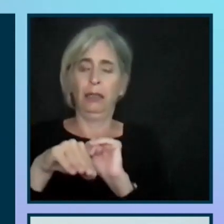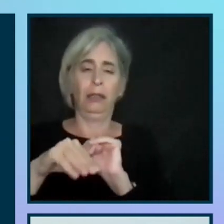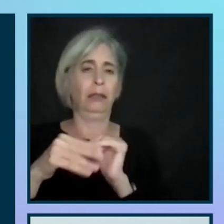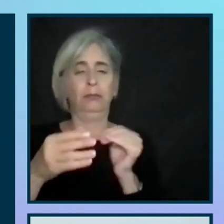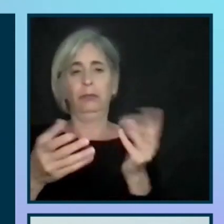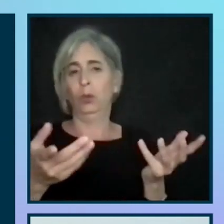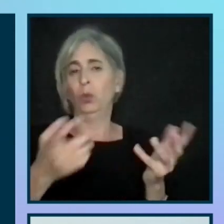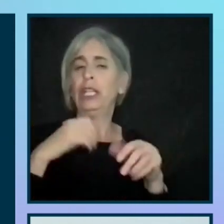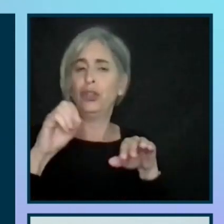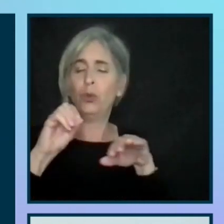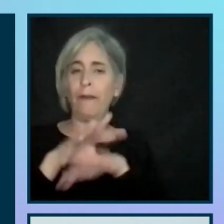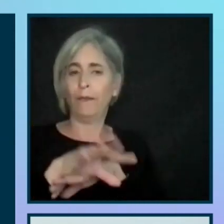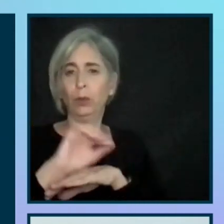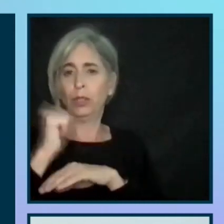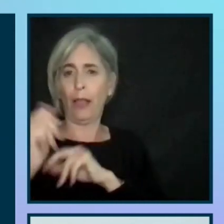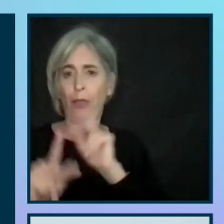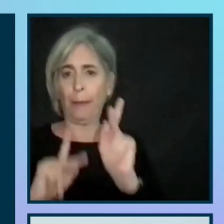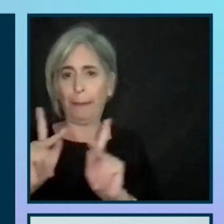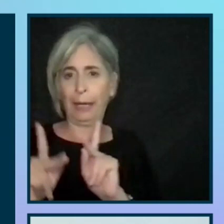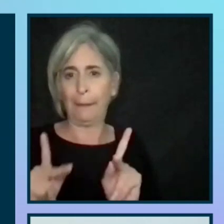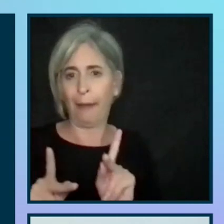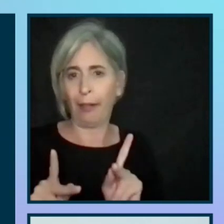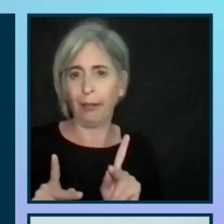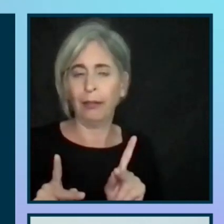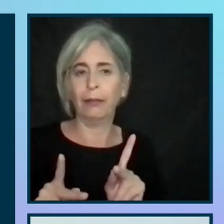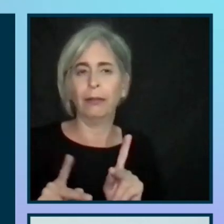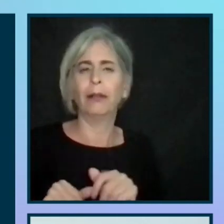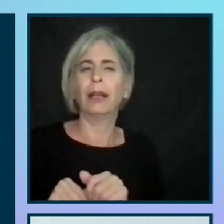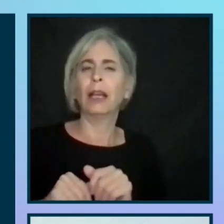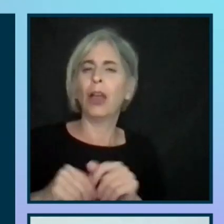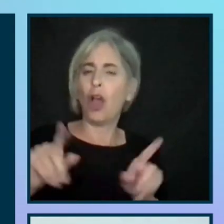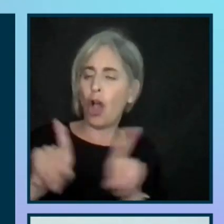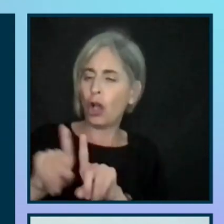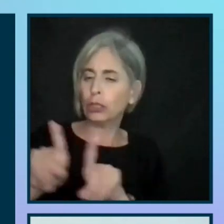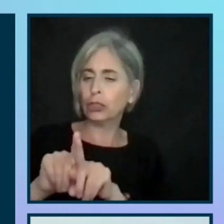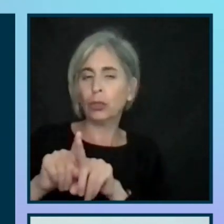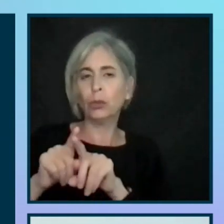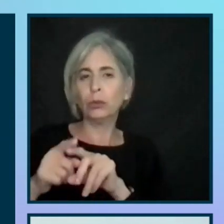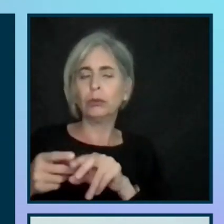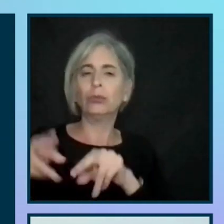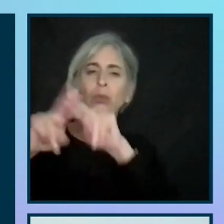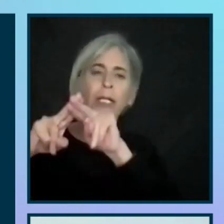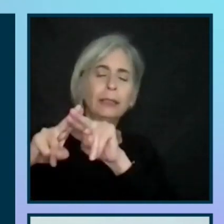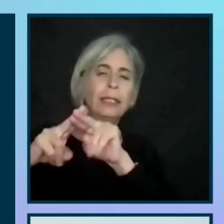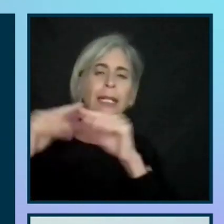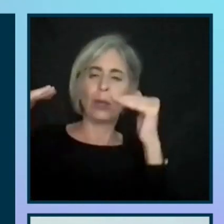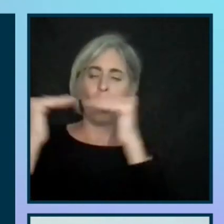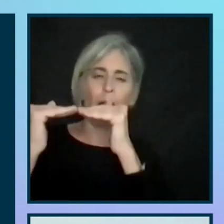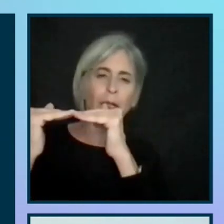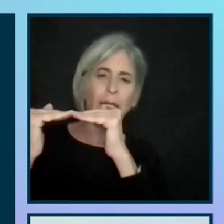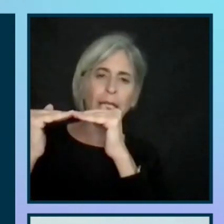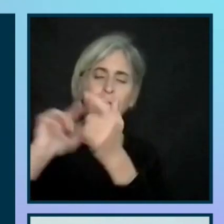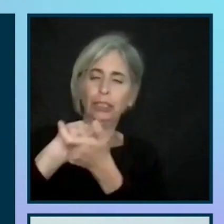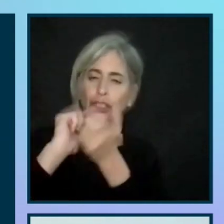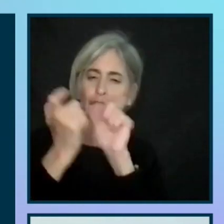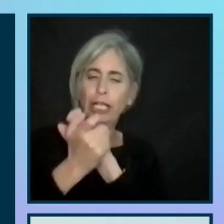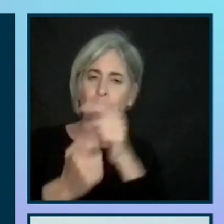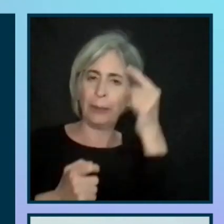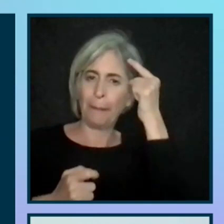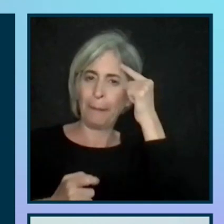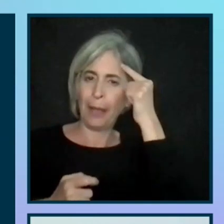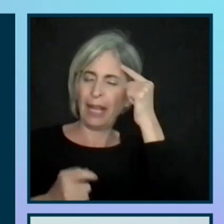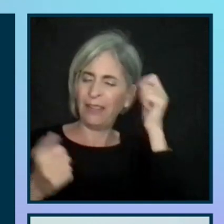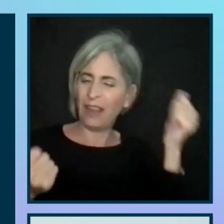people, shattering misconceptions, embracing technology, and adopting an inclusive mindset in everything that you